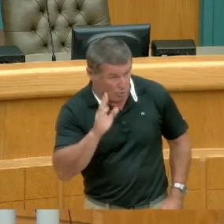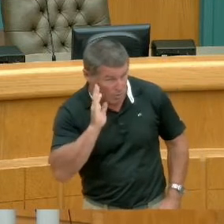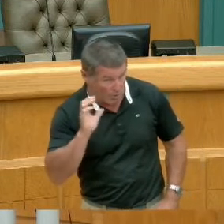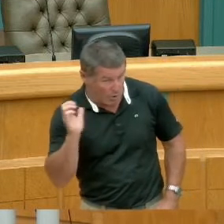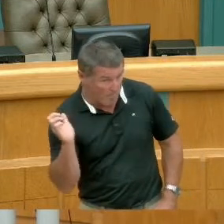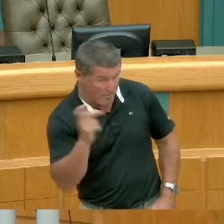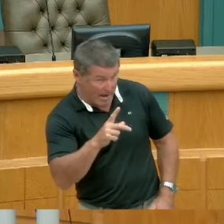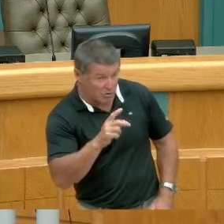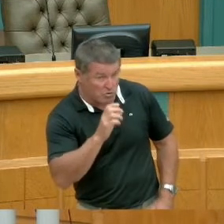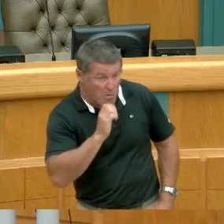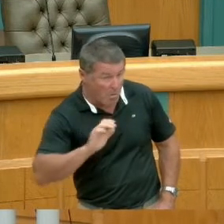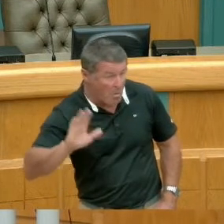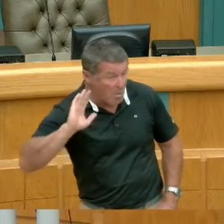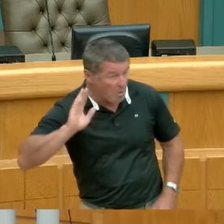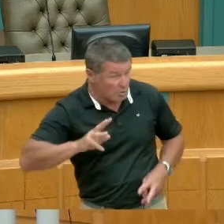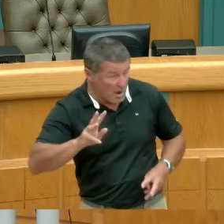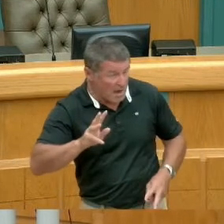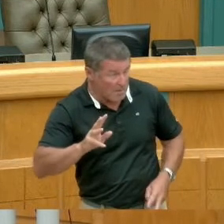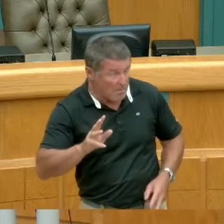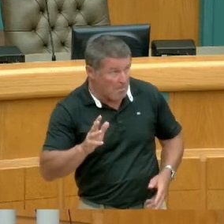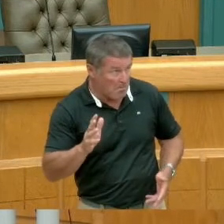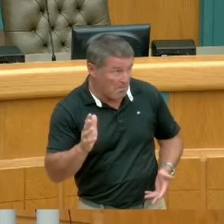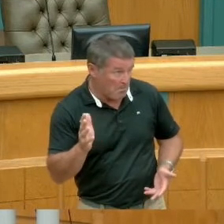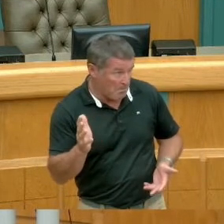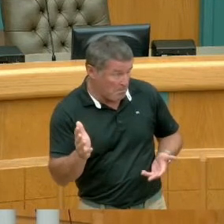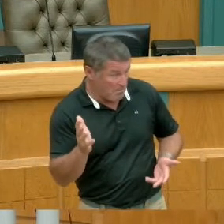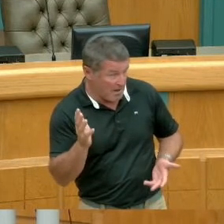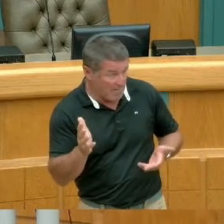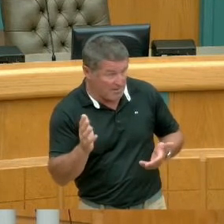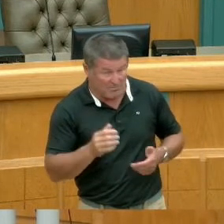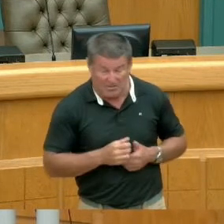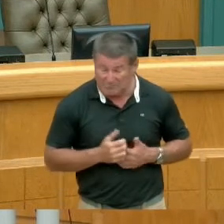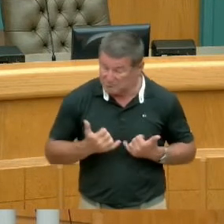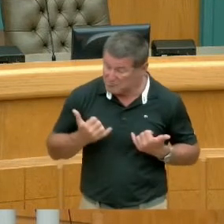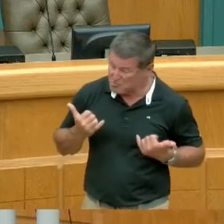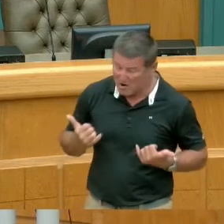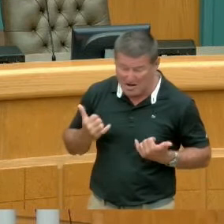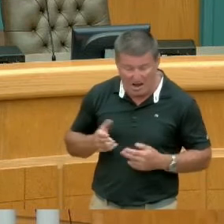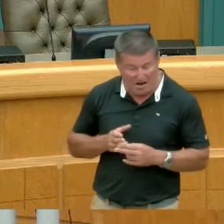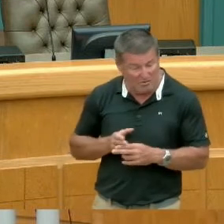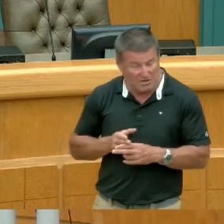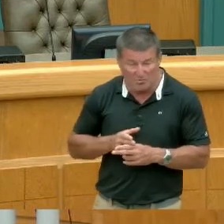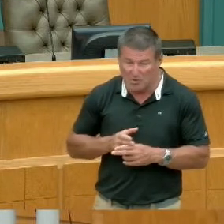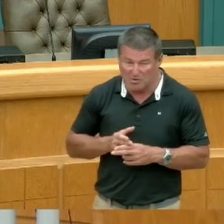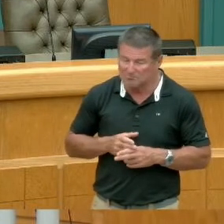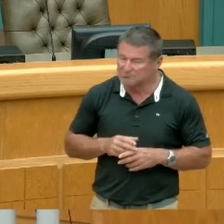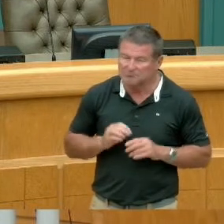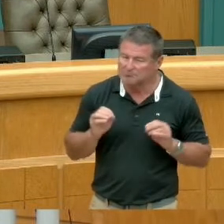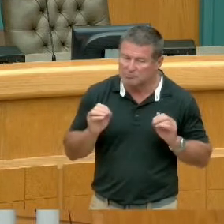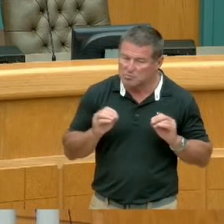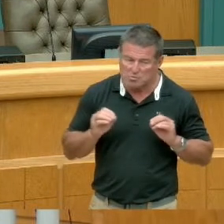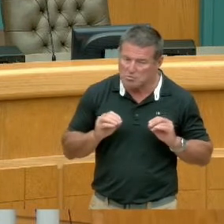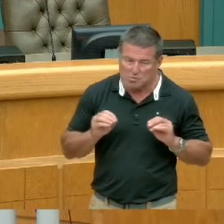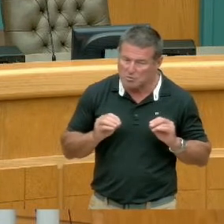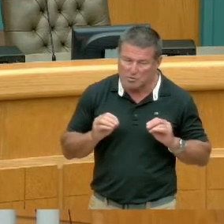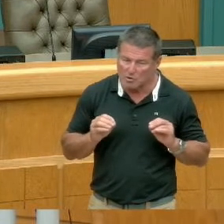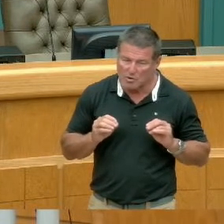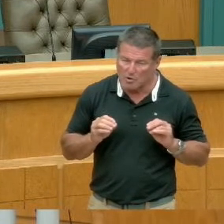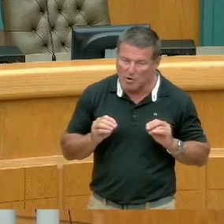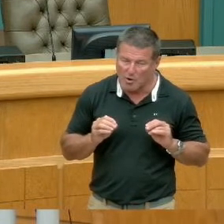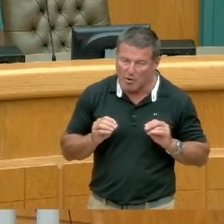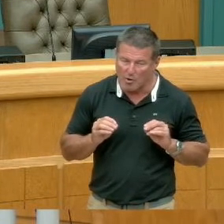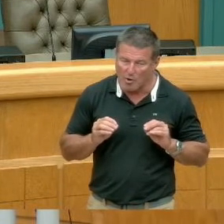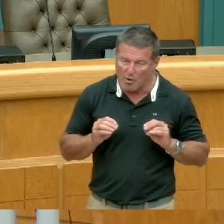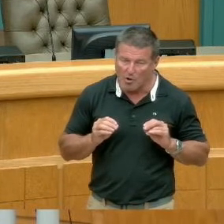Perhaps. But for now, and really for months to come, there is no doubt that there is